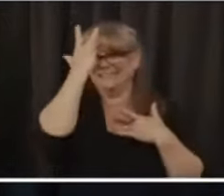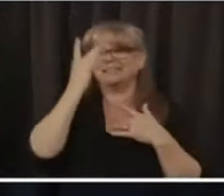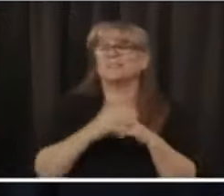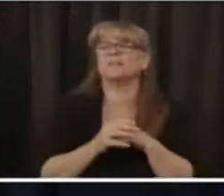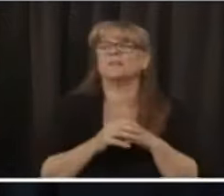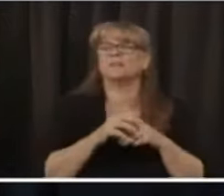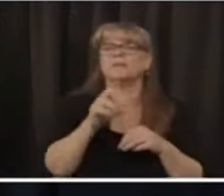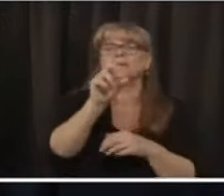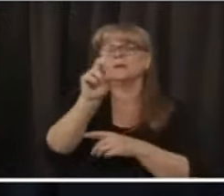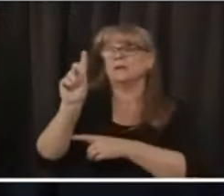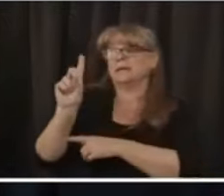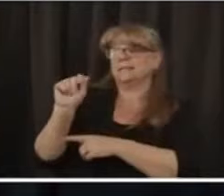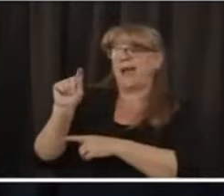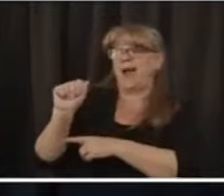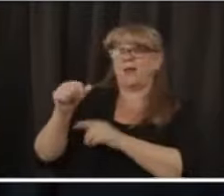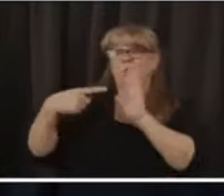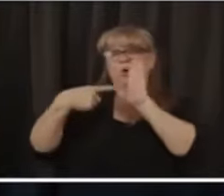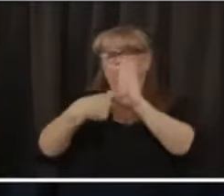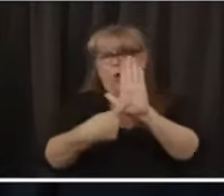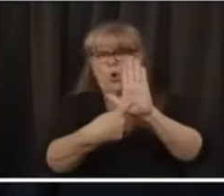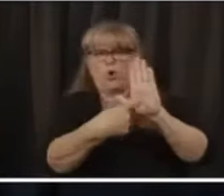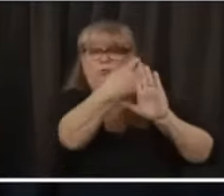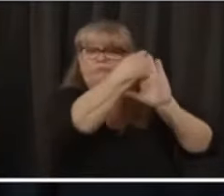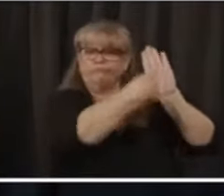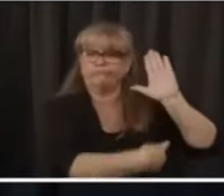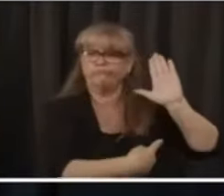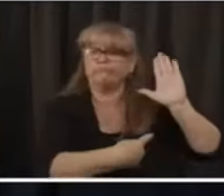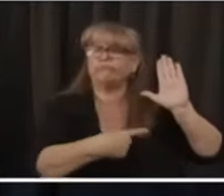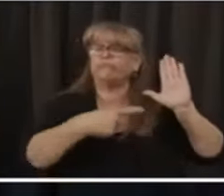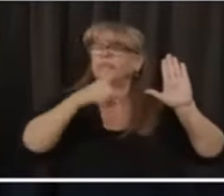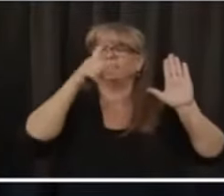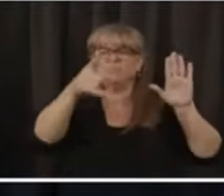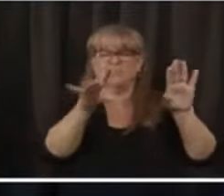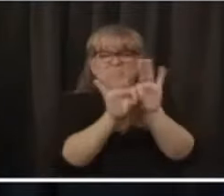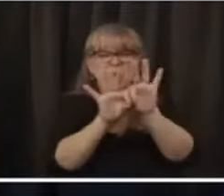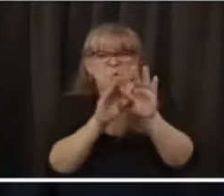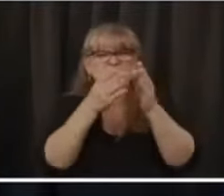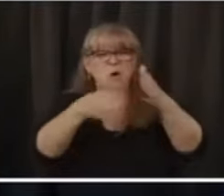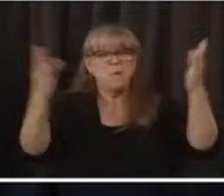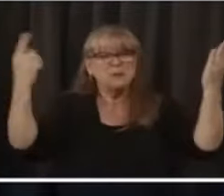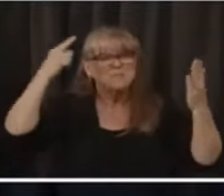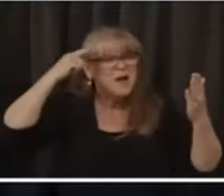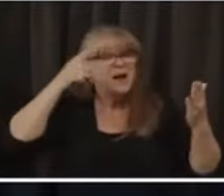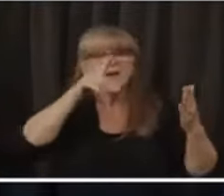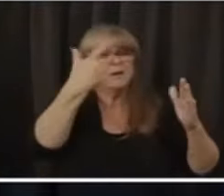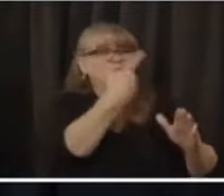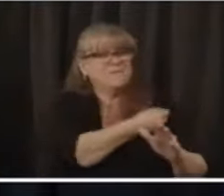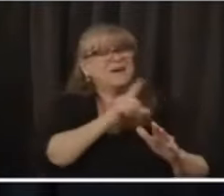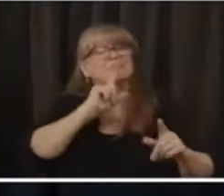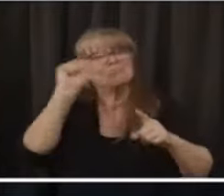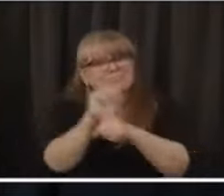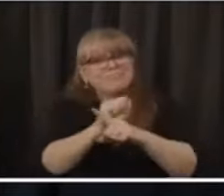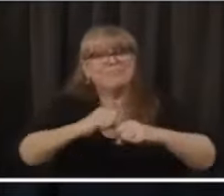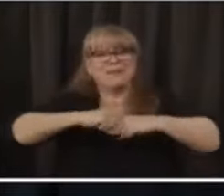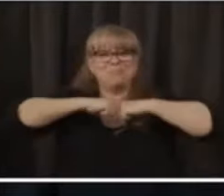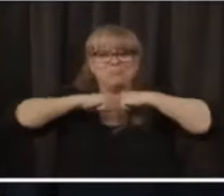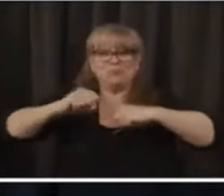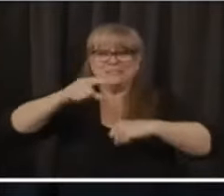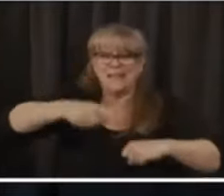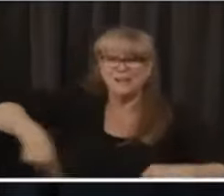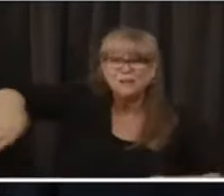to get vaccinated and protect yourselves, for yourself, for your community, for your state, for your family. Get